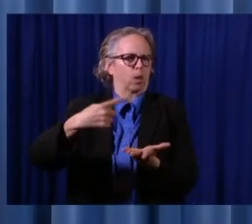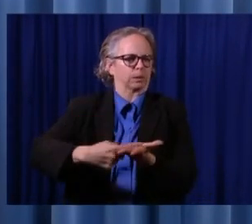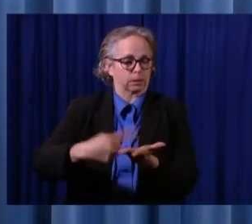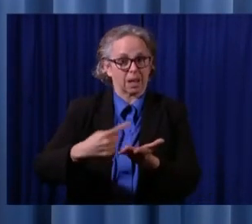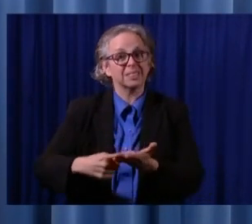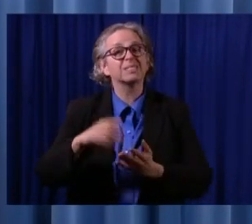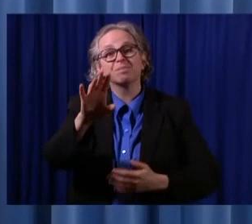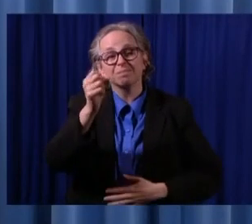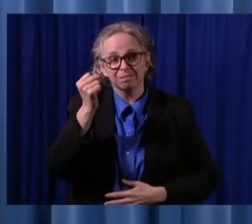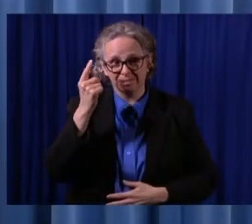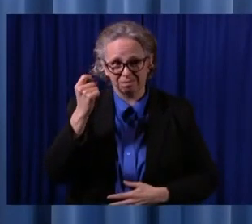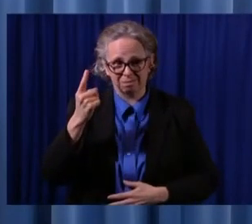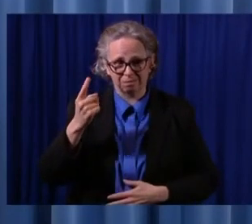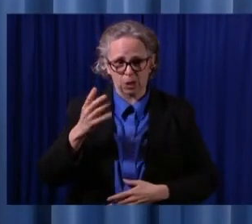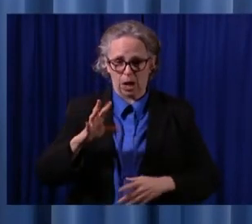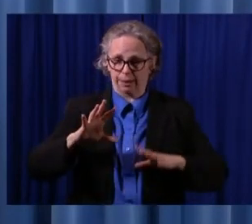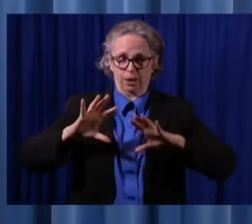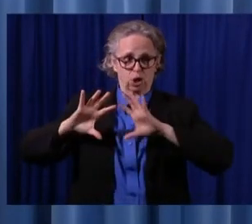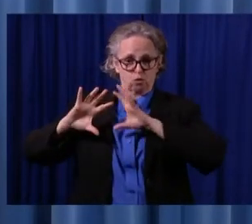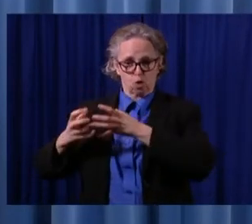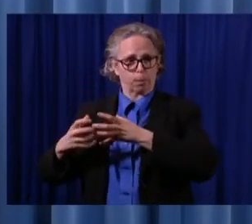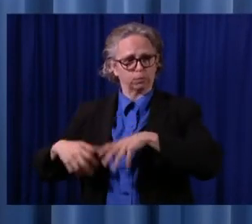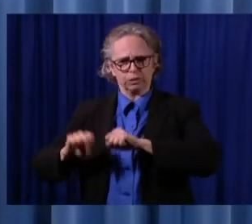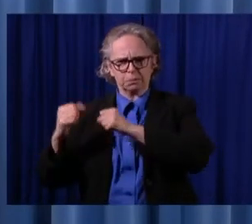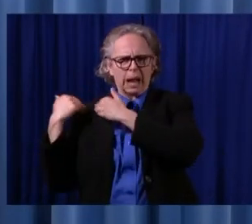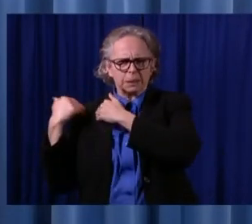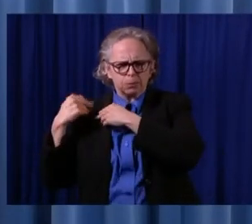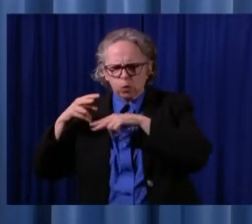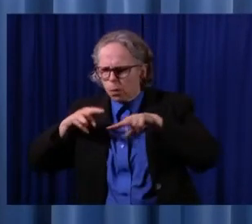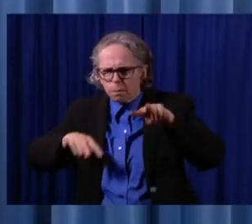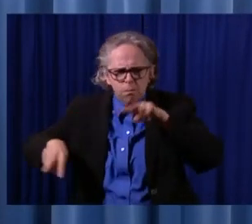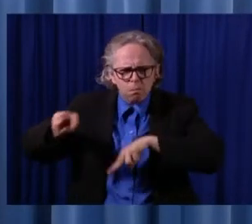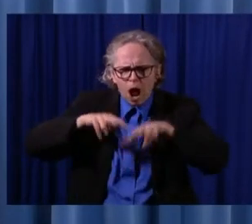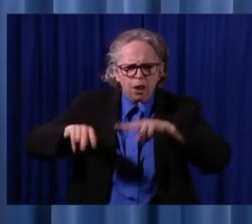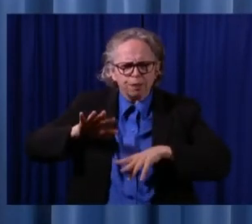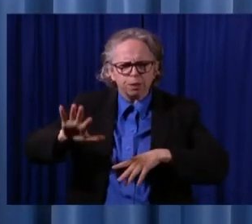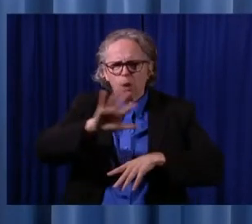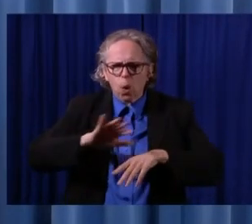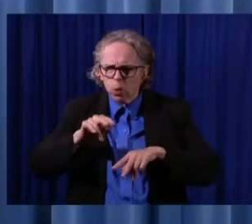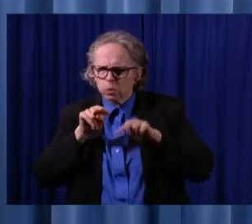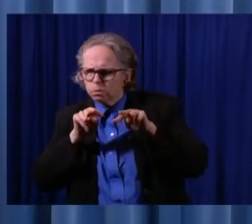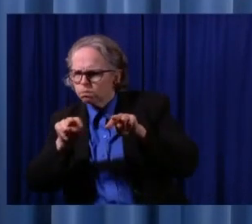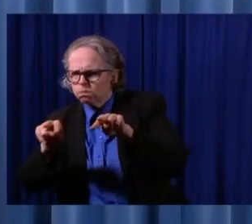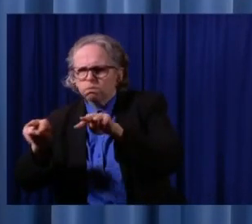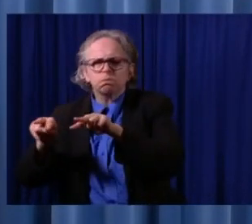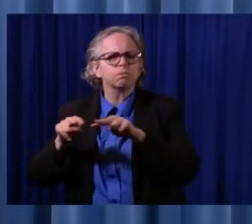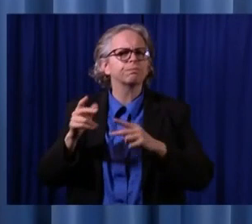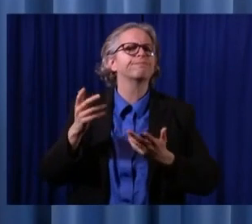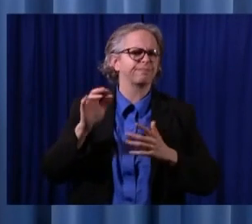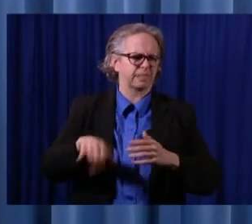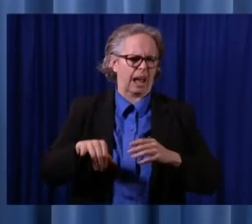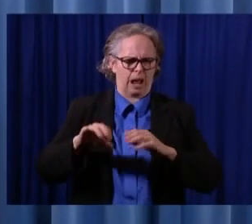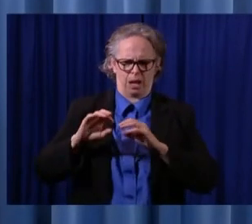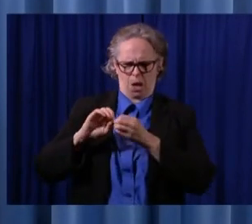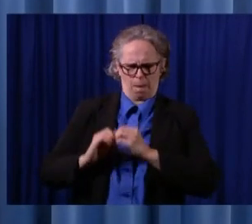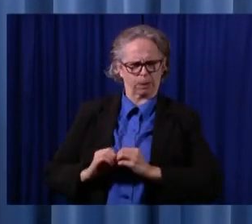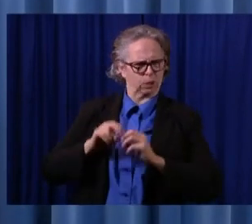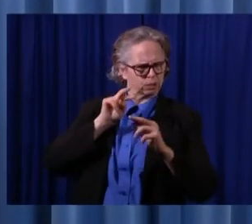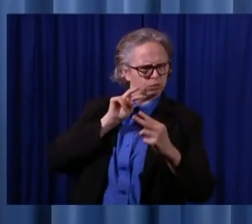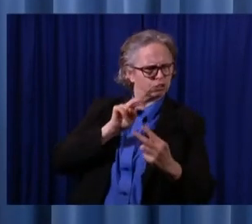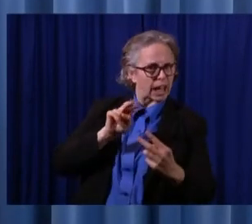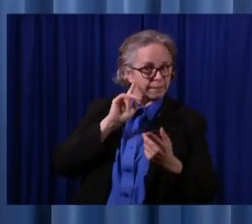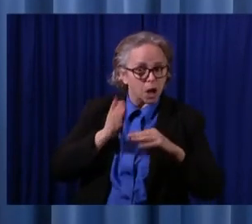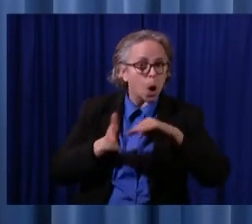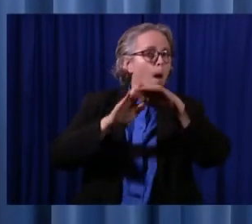every day in the health department, who go through all the numbers. And what they